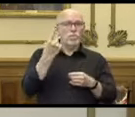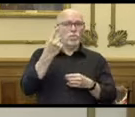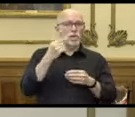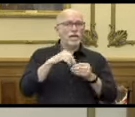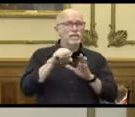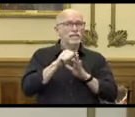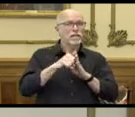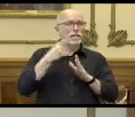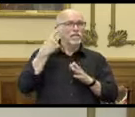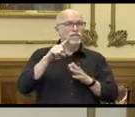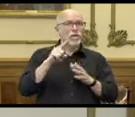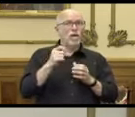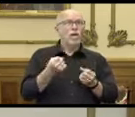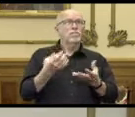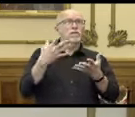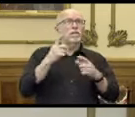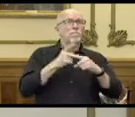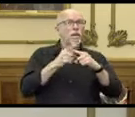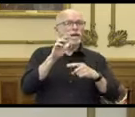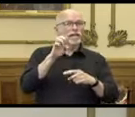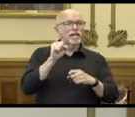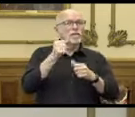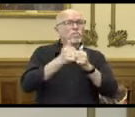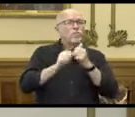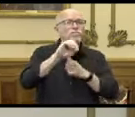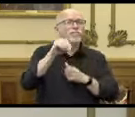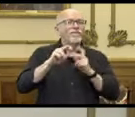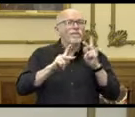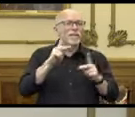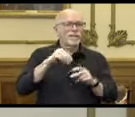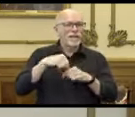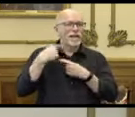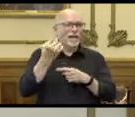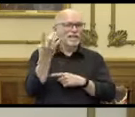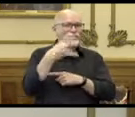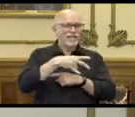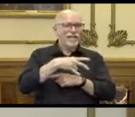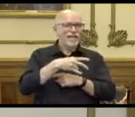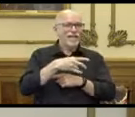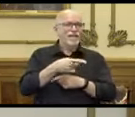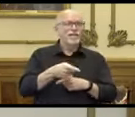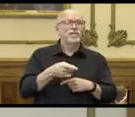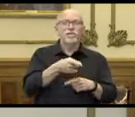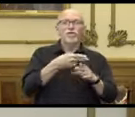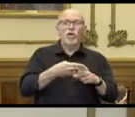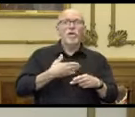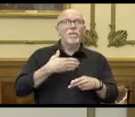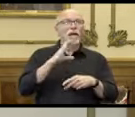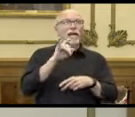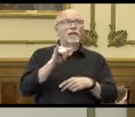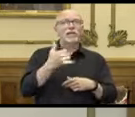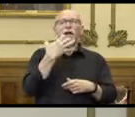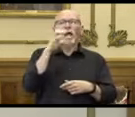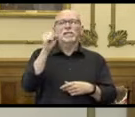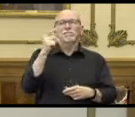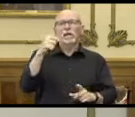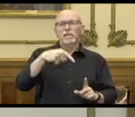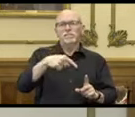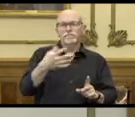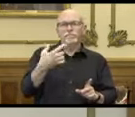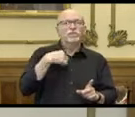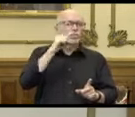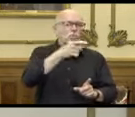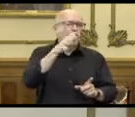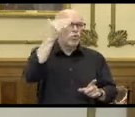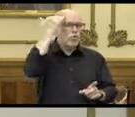number of positive cases per capita in the last 7 days. They're calling my county a hotspot. And I'm assuming you know